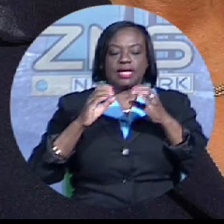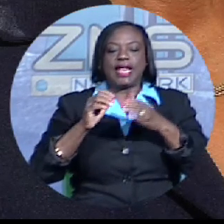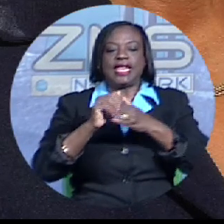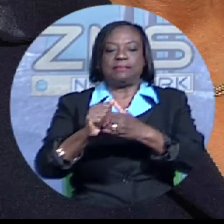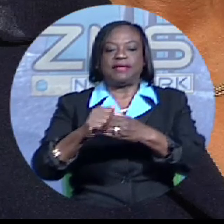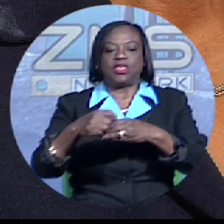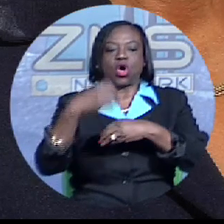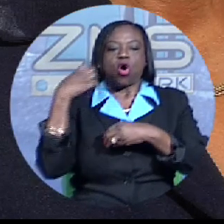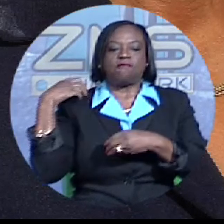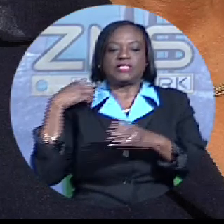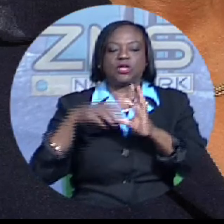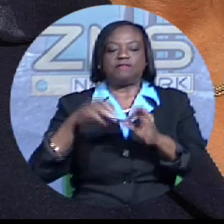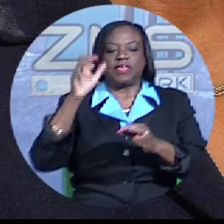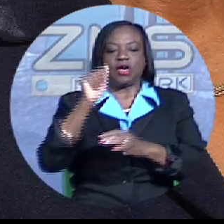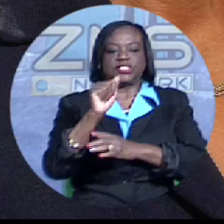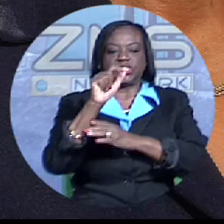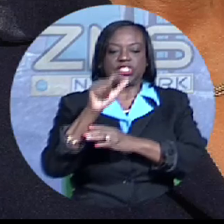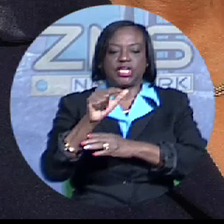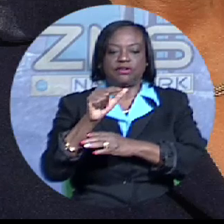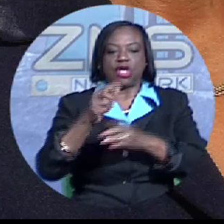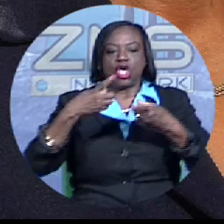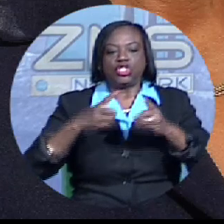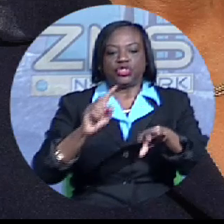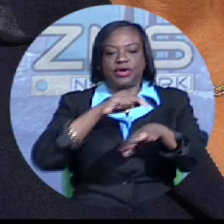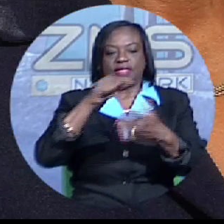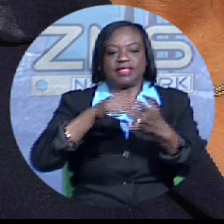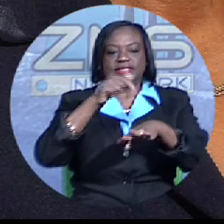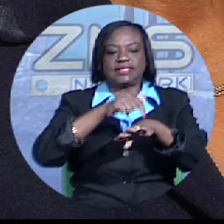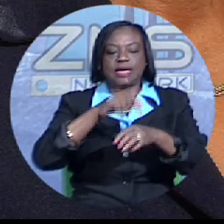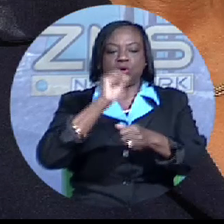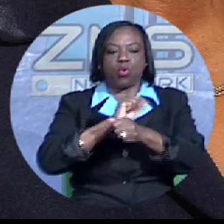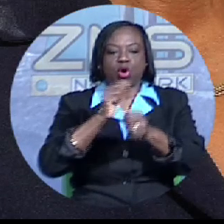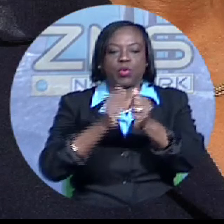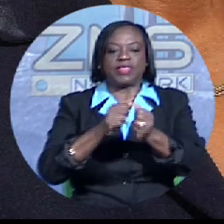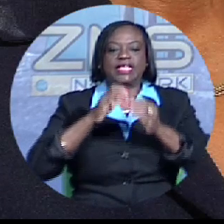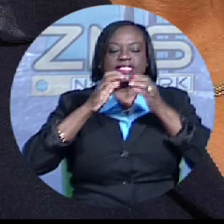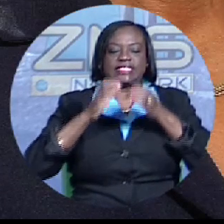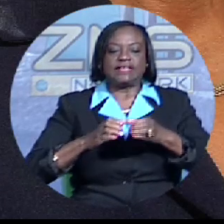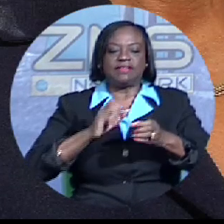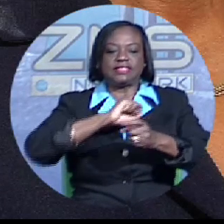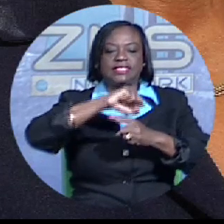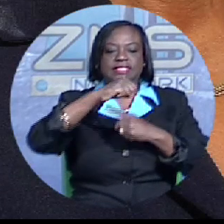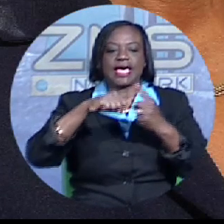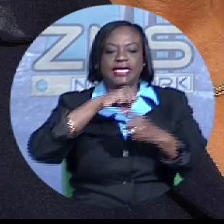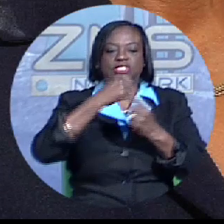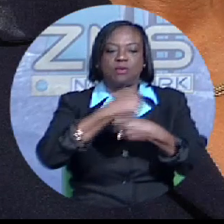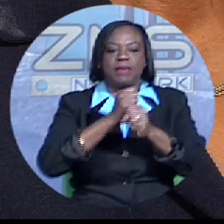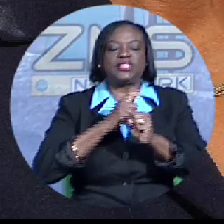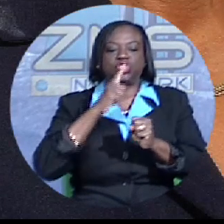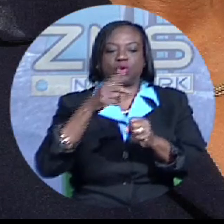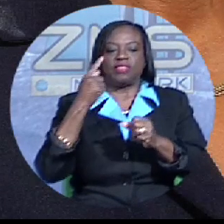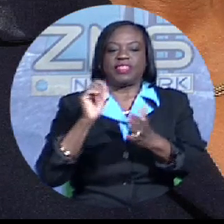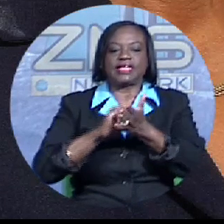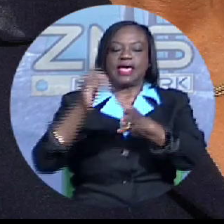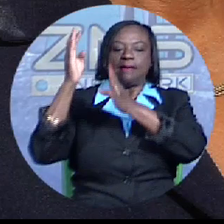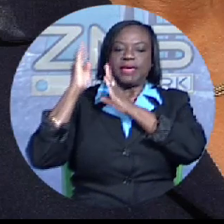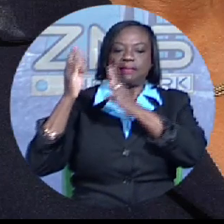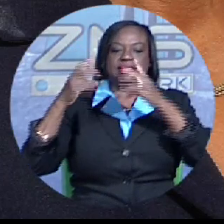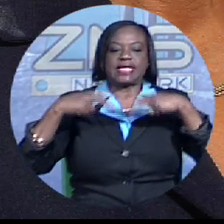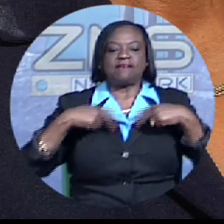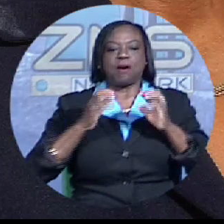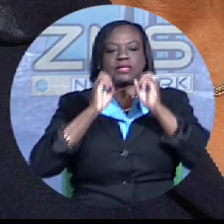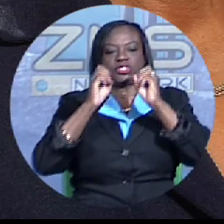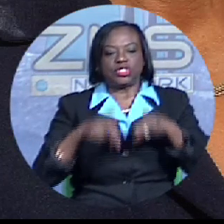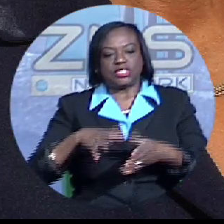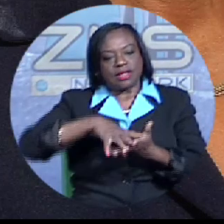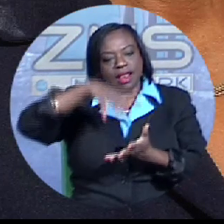Attorney General. During this period, we will work with civil society to ensure that Bahamians will have an opportunity to learn